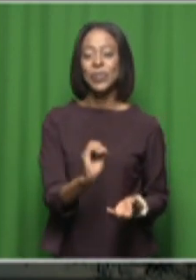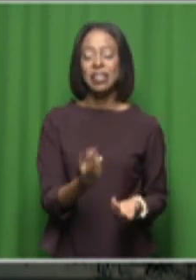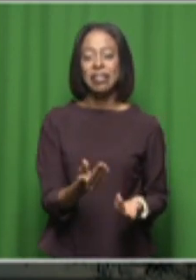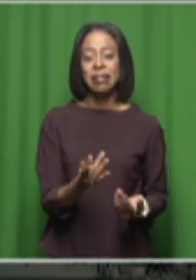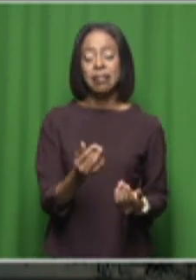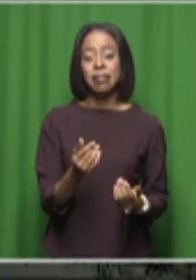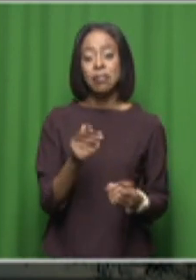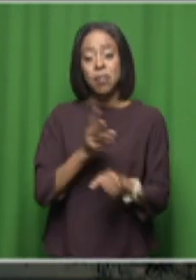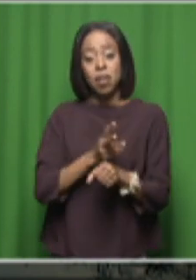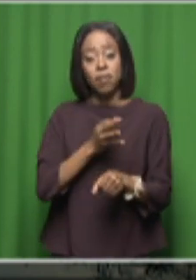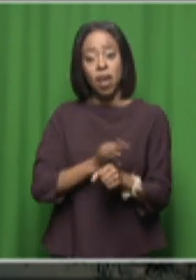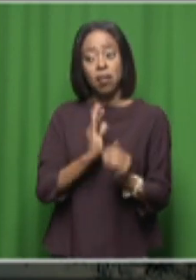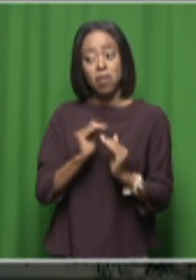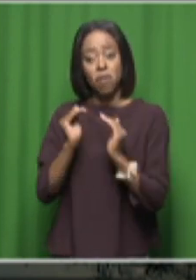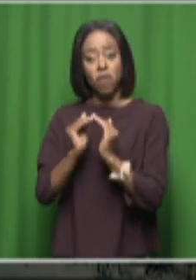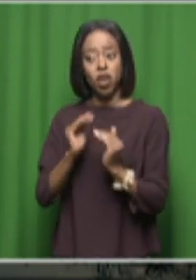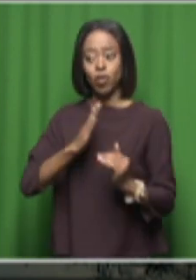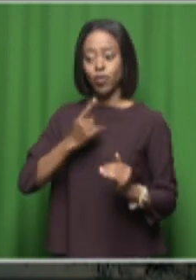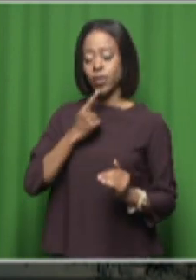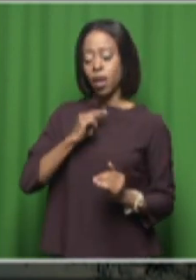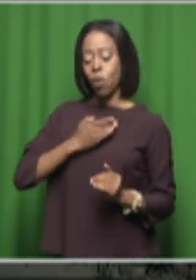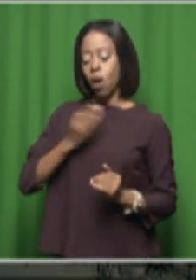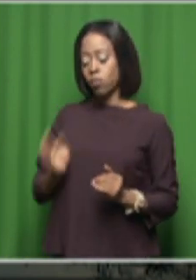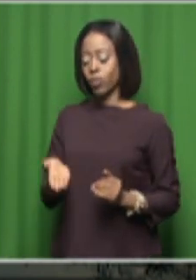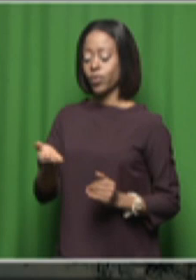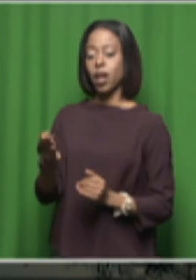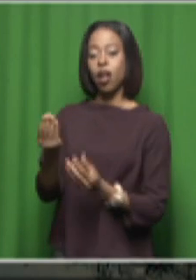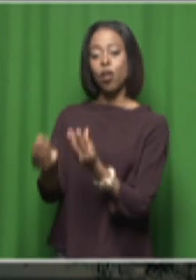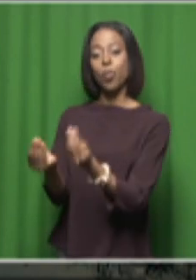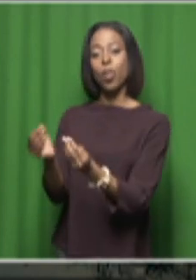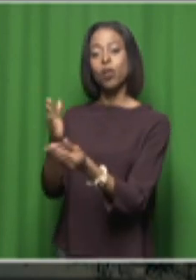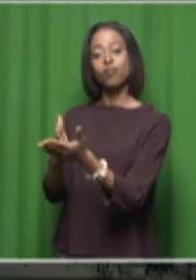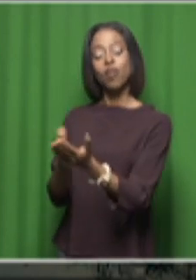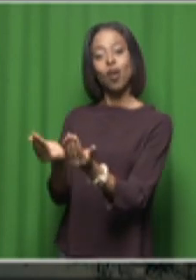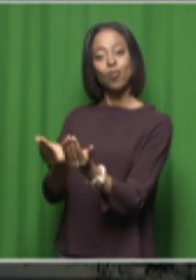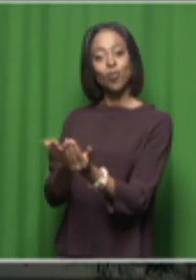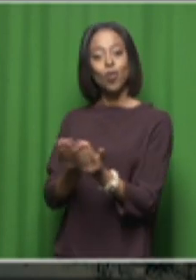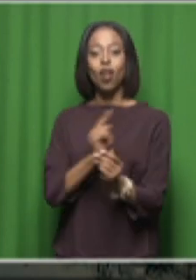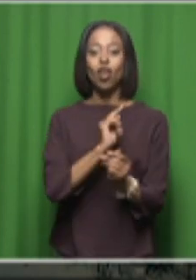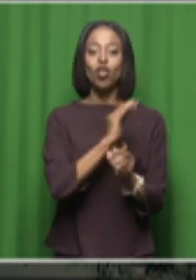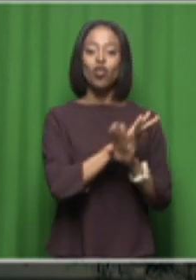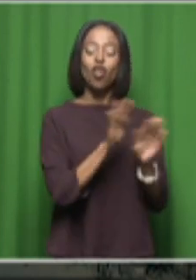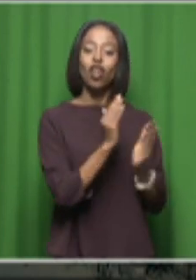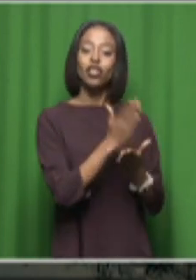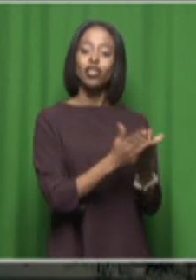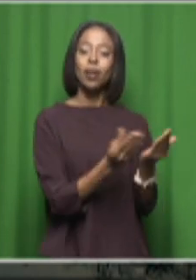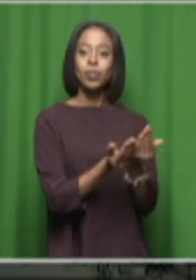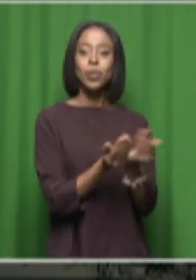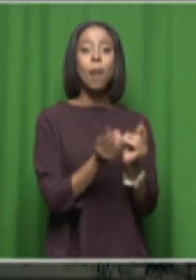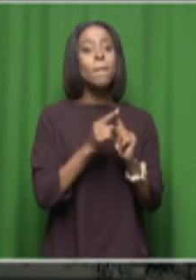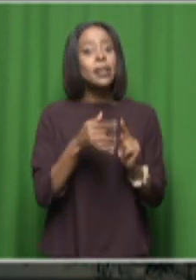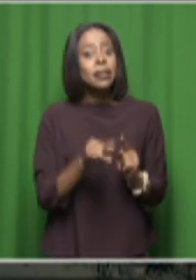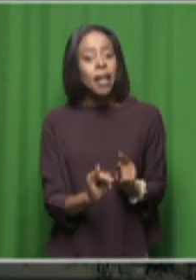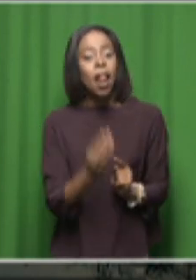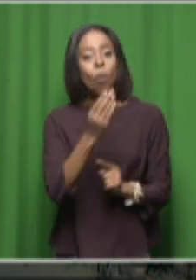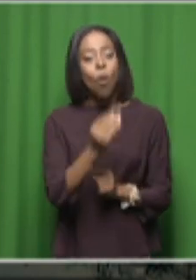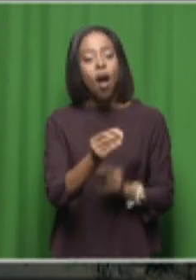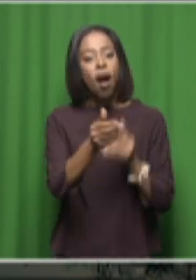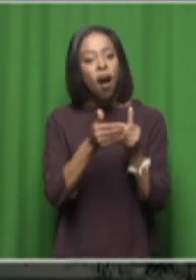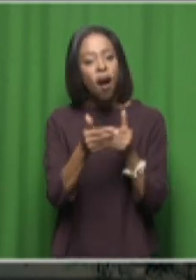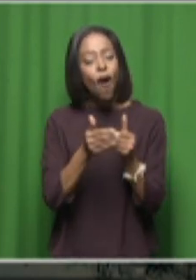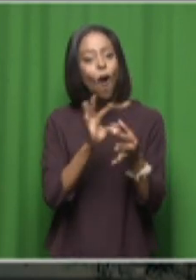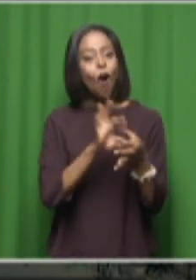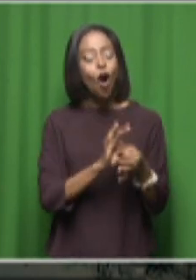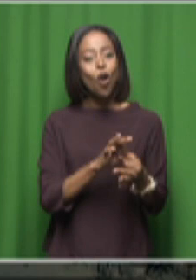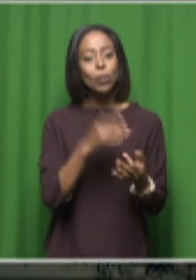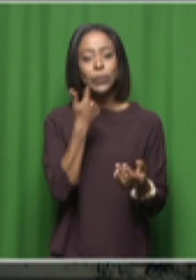Are parents just being unfair in wanting to send their children to certain schools, whereas there are schools perhaps closer to home where